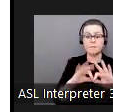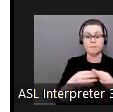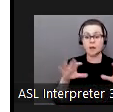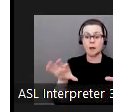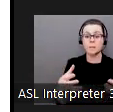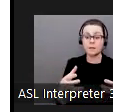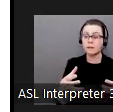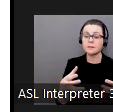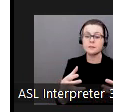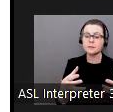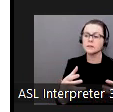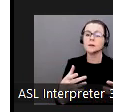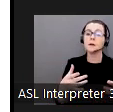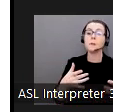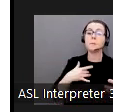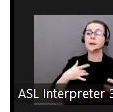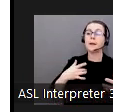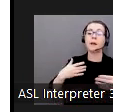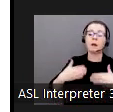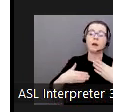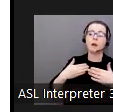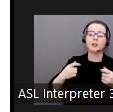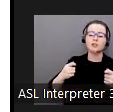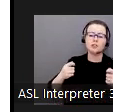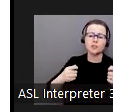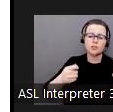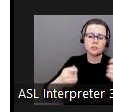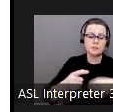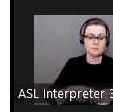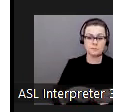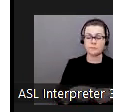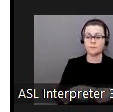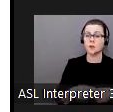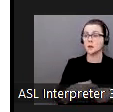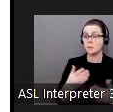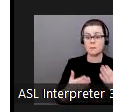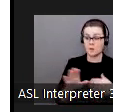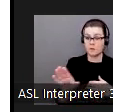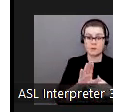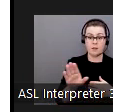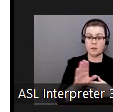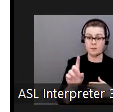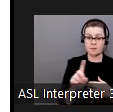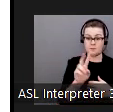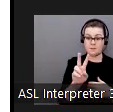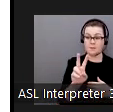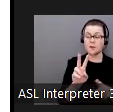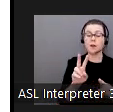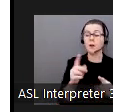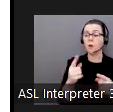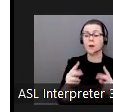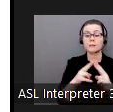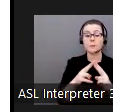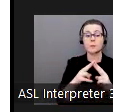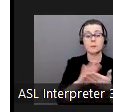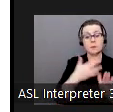when people are older, it may be more psychological violence. And unfortunately, that's still seen as